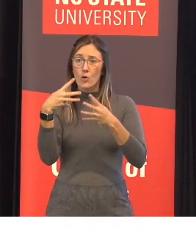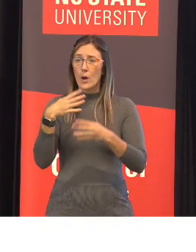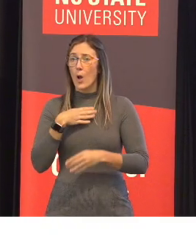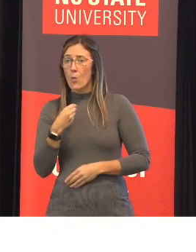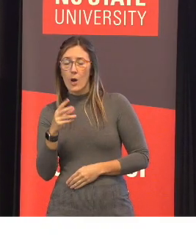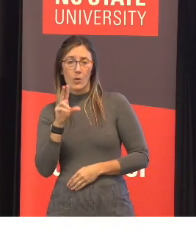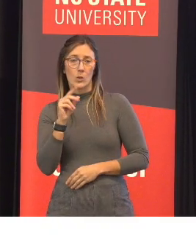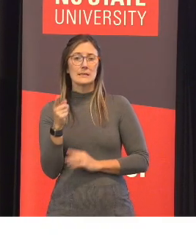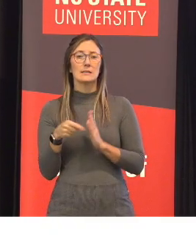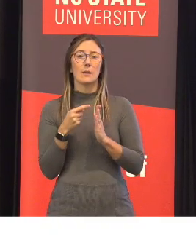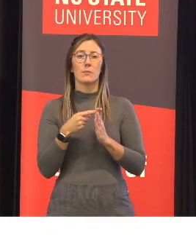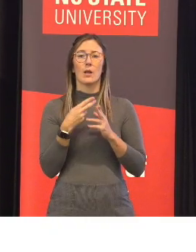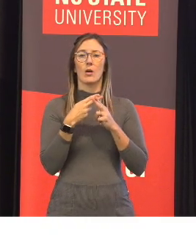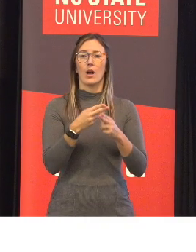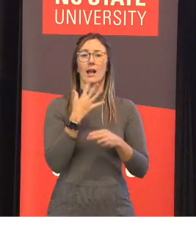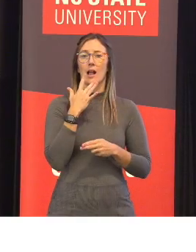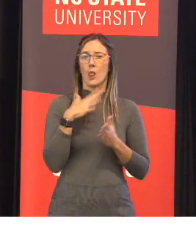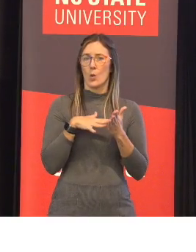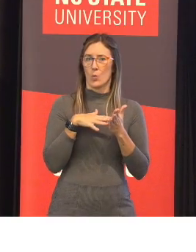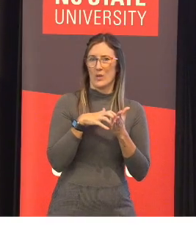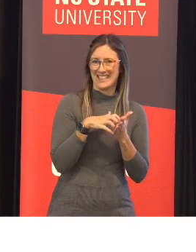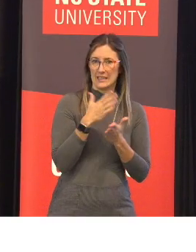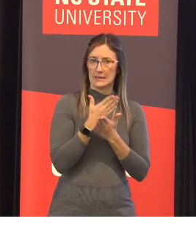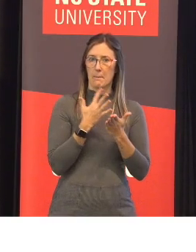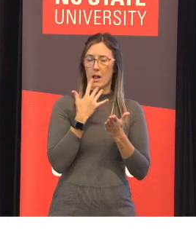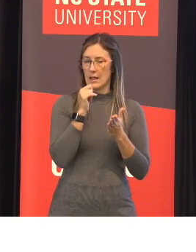of the statistics that I have found, and that's